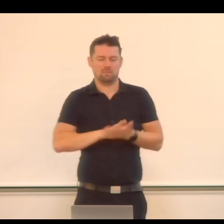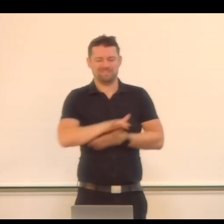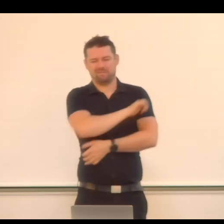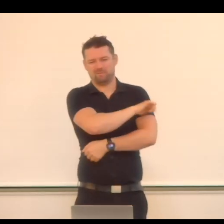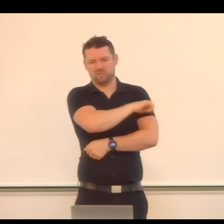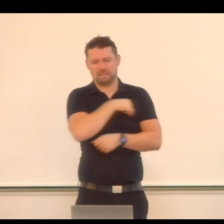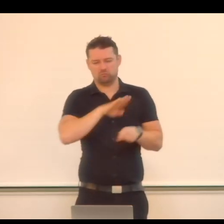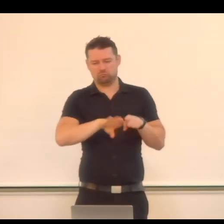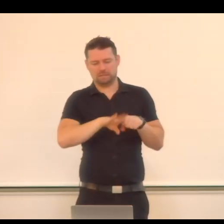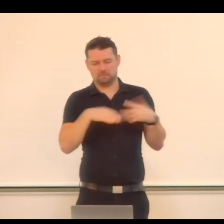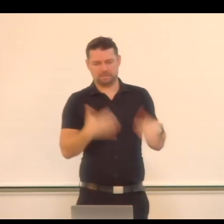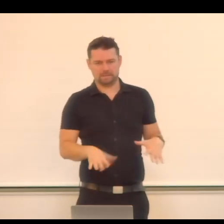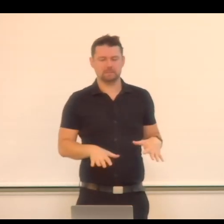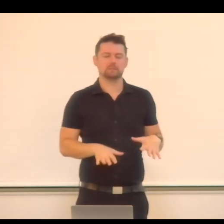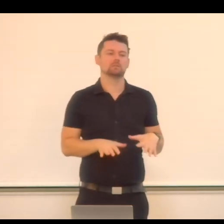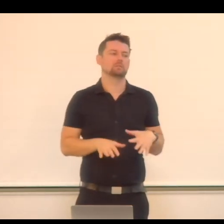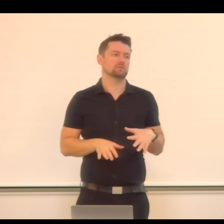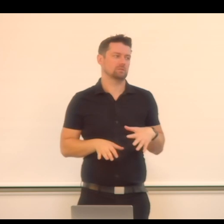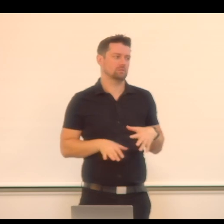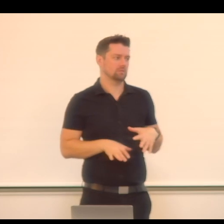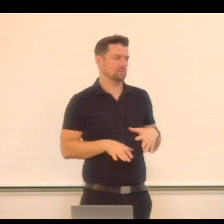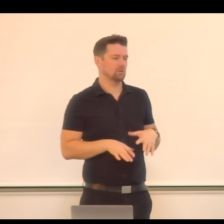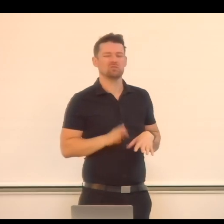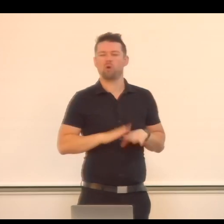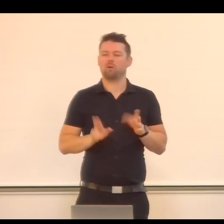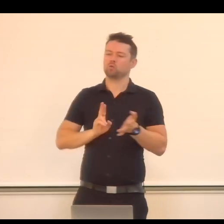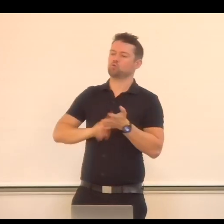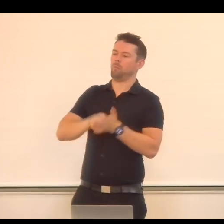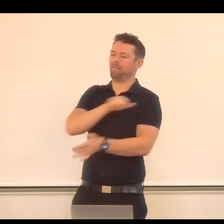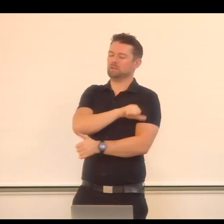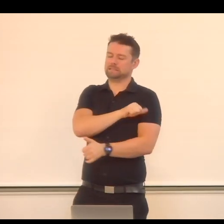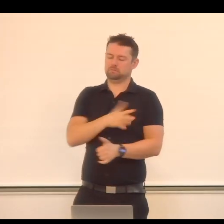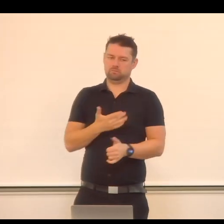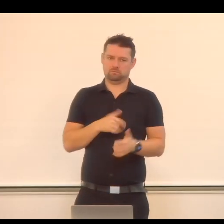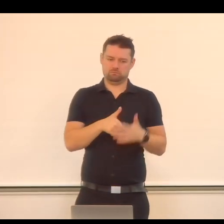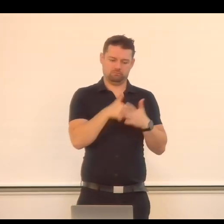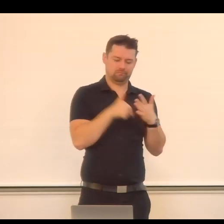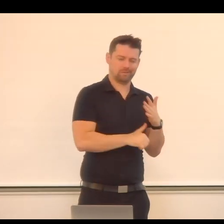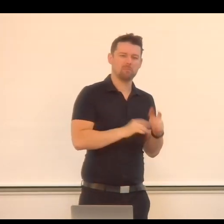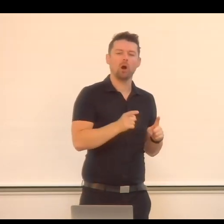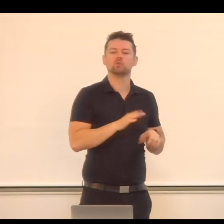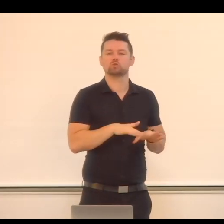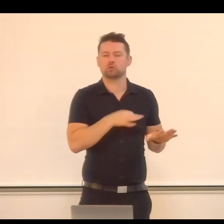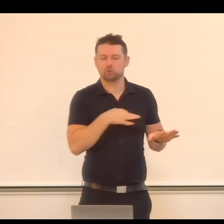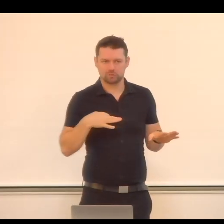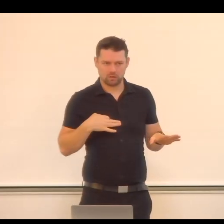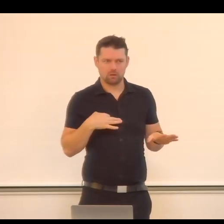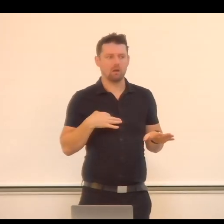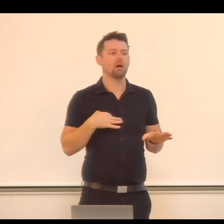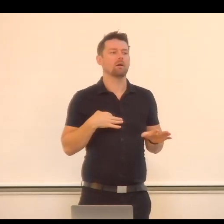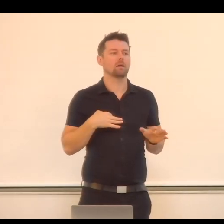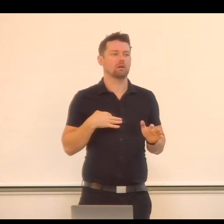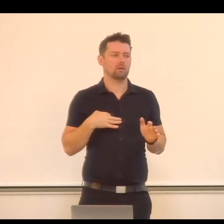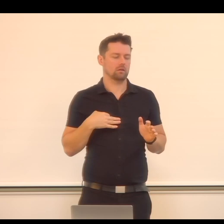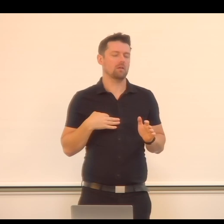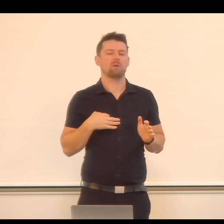training, more than the average person. They were not doctors, but they were trained at least to